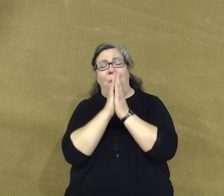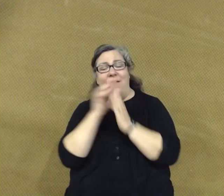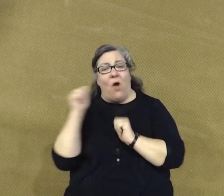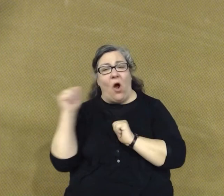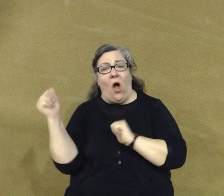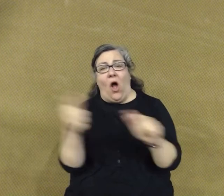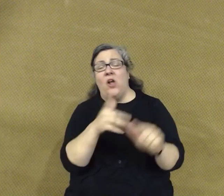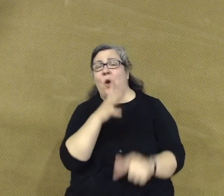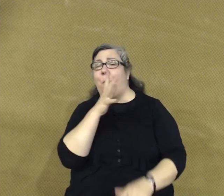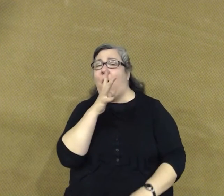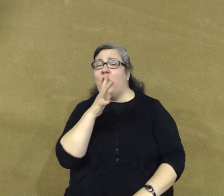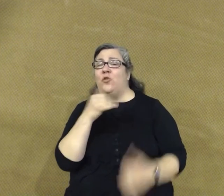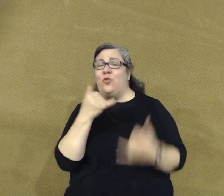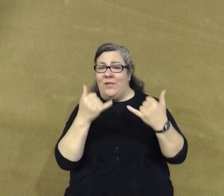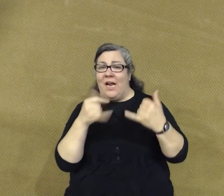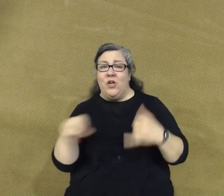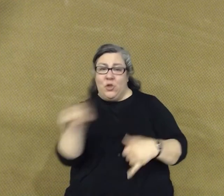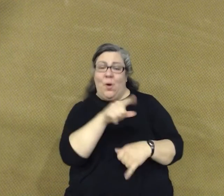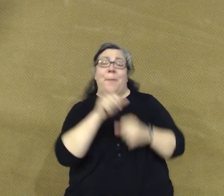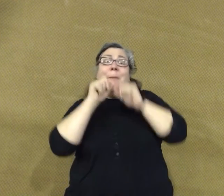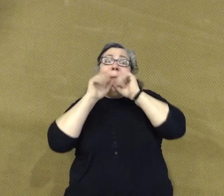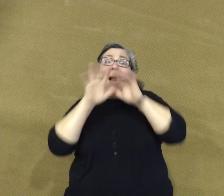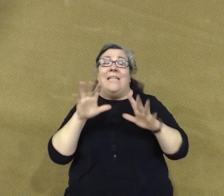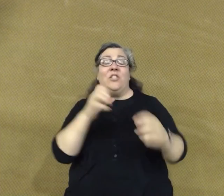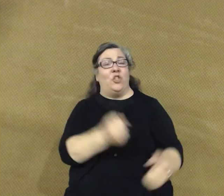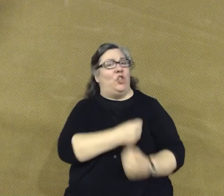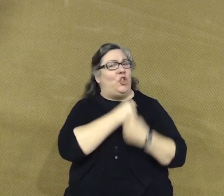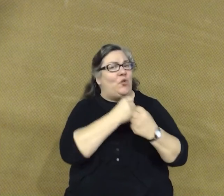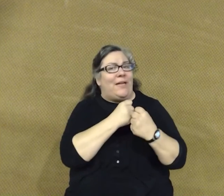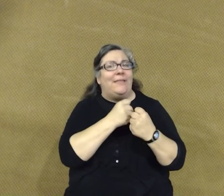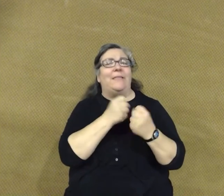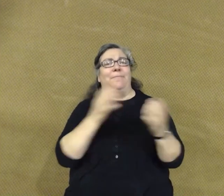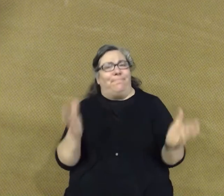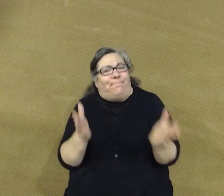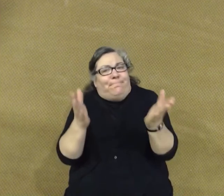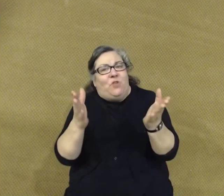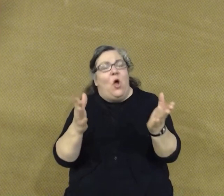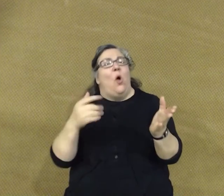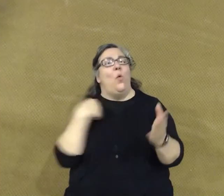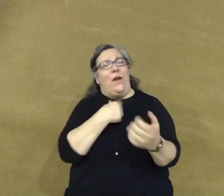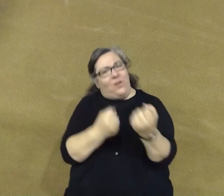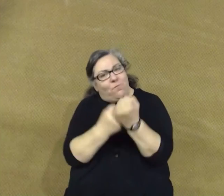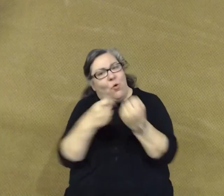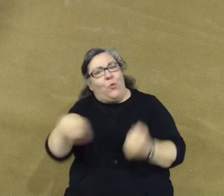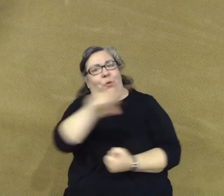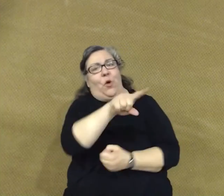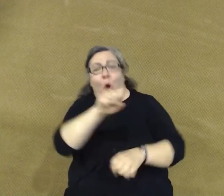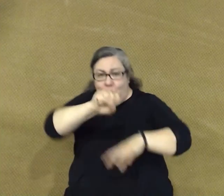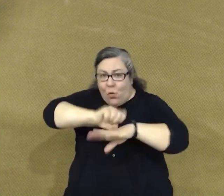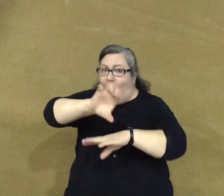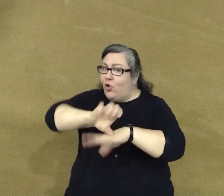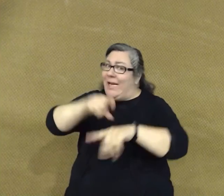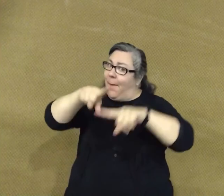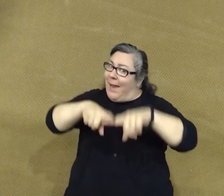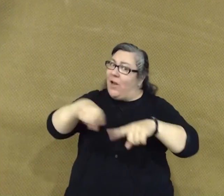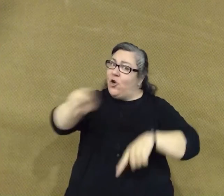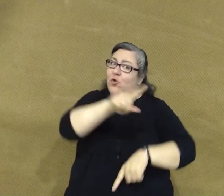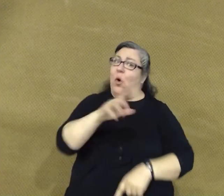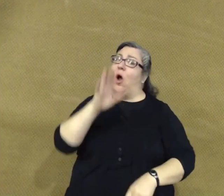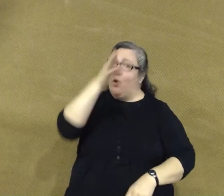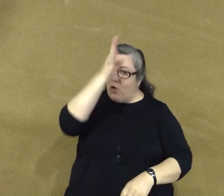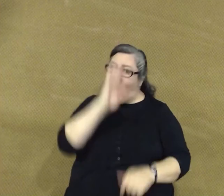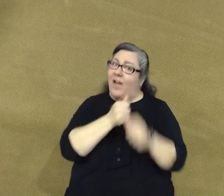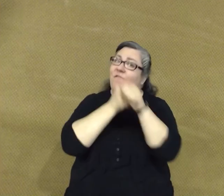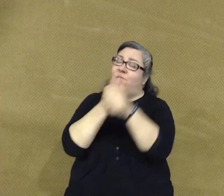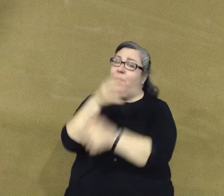For all of you mothers today, that you would be blessed and strengthened. We uphold you. The Rock Church is dependent upon you, godly